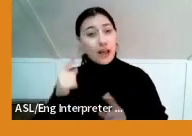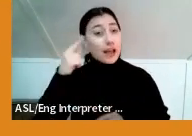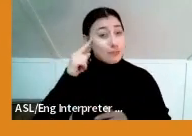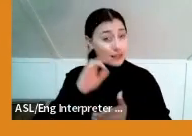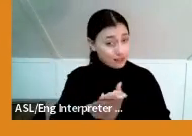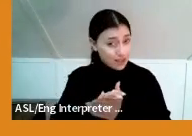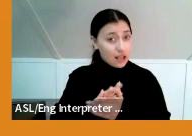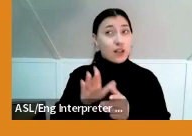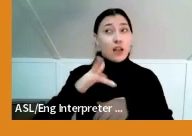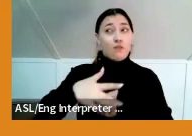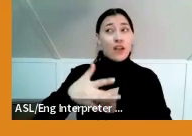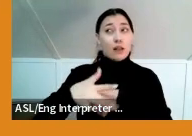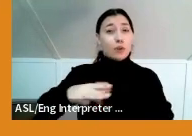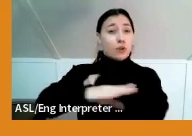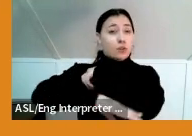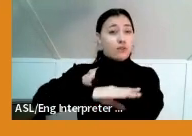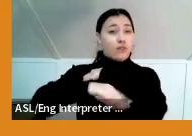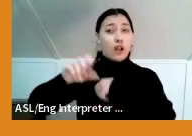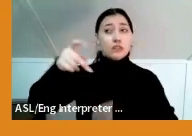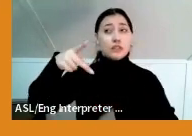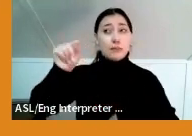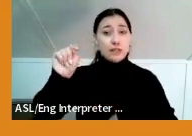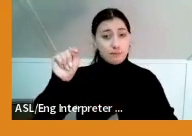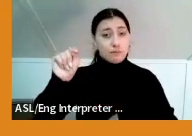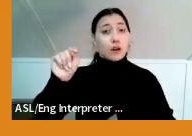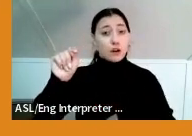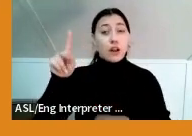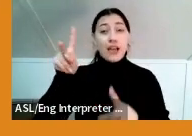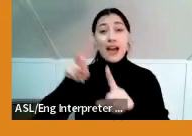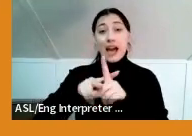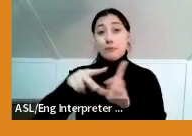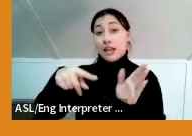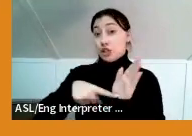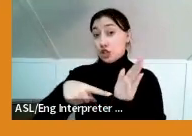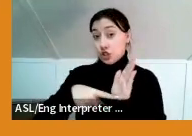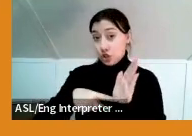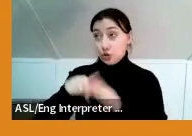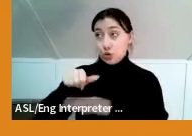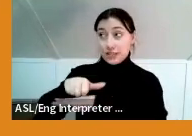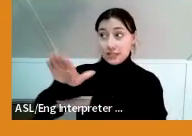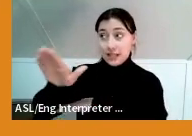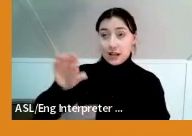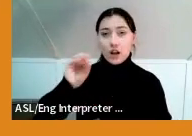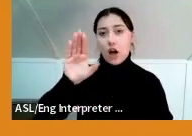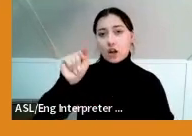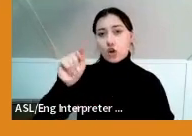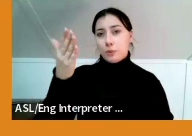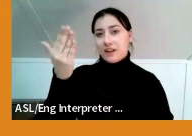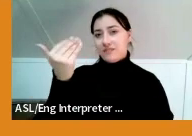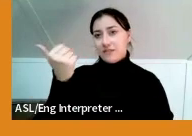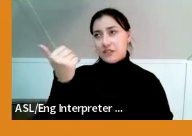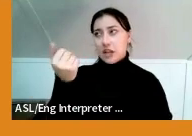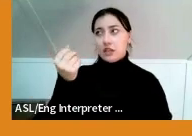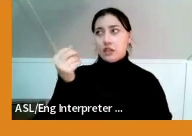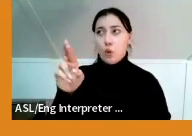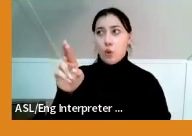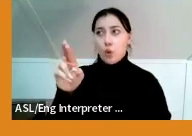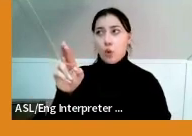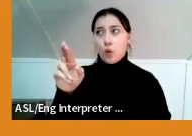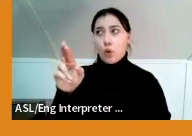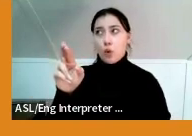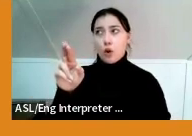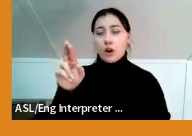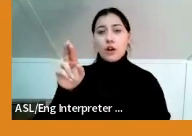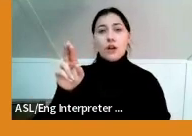become available in September, and the application deadline is October 15th or the